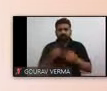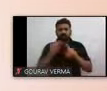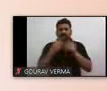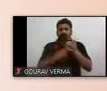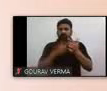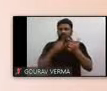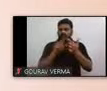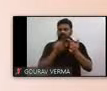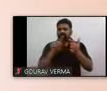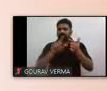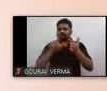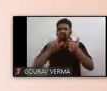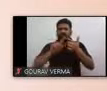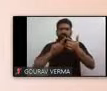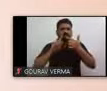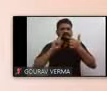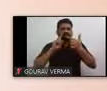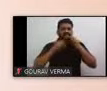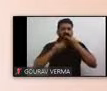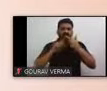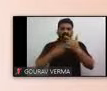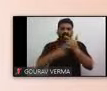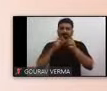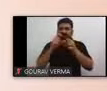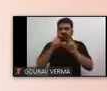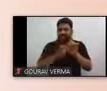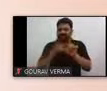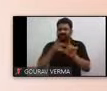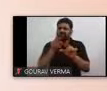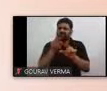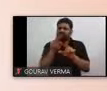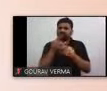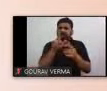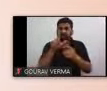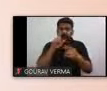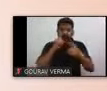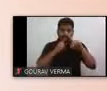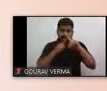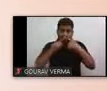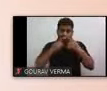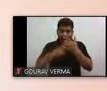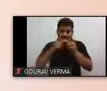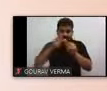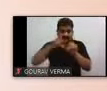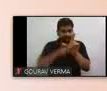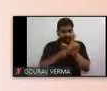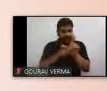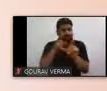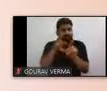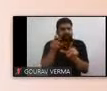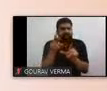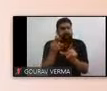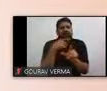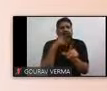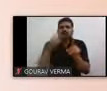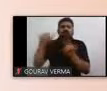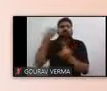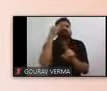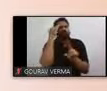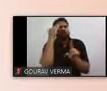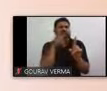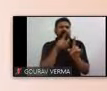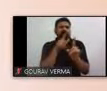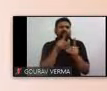Pre-literacy, jab hum kehte hain, when we talk about literacy, by common this thing we know, what is